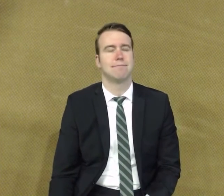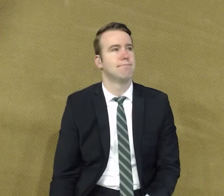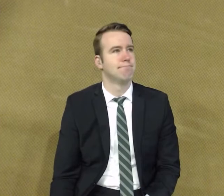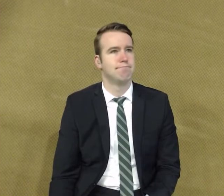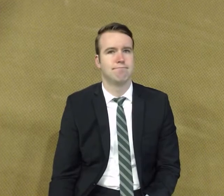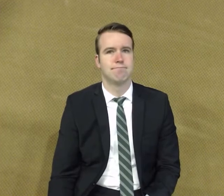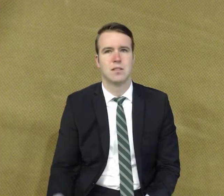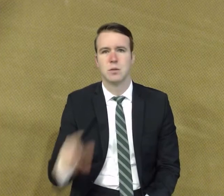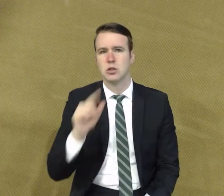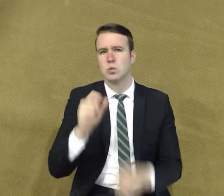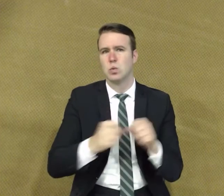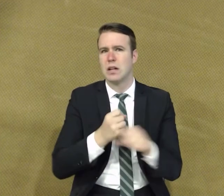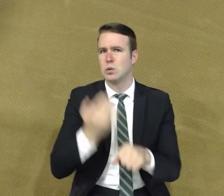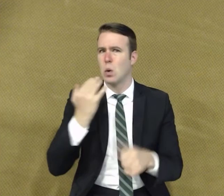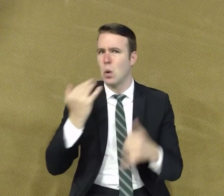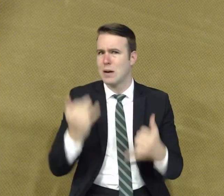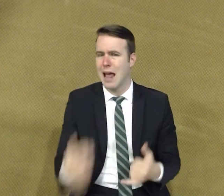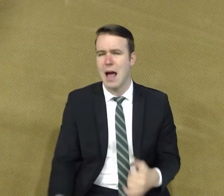a couple decades ago,